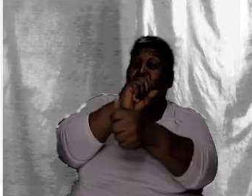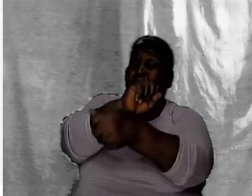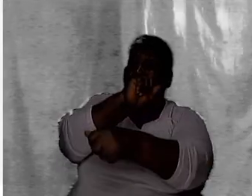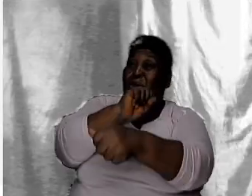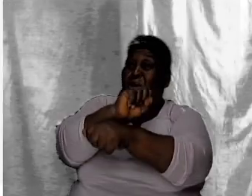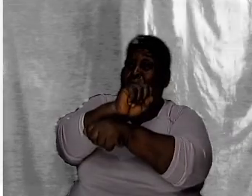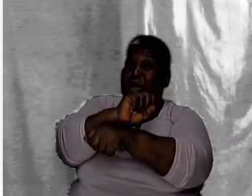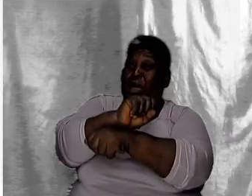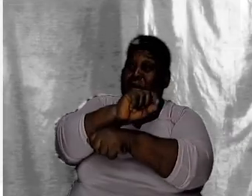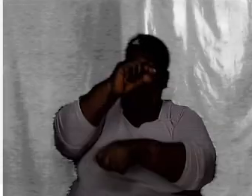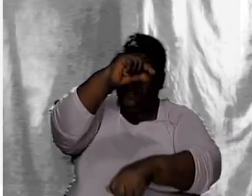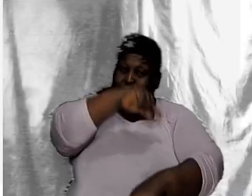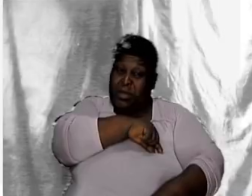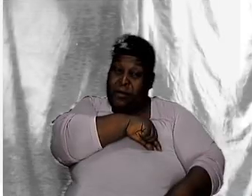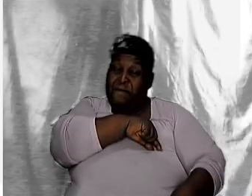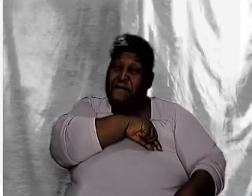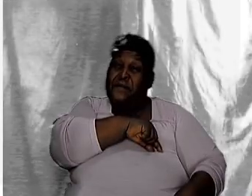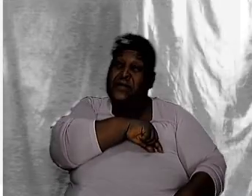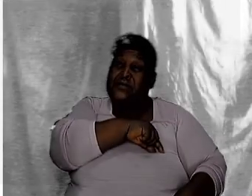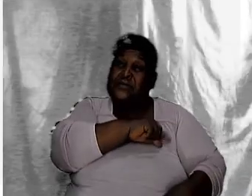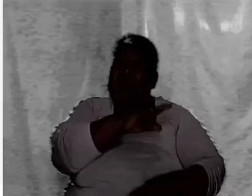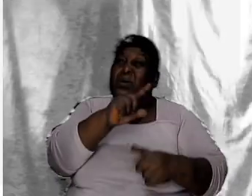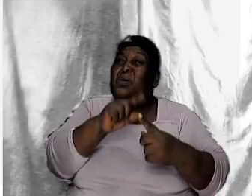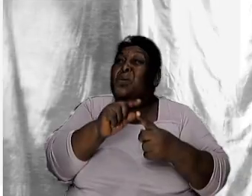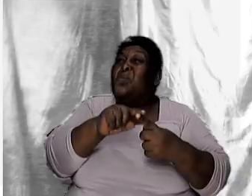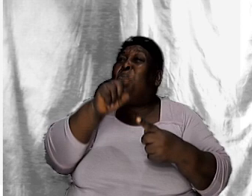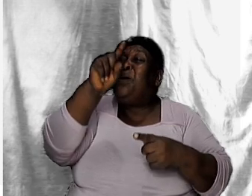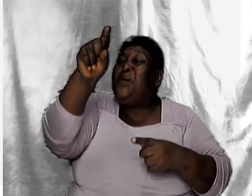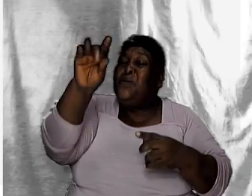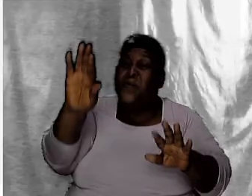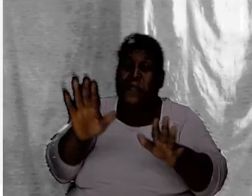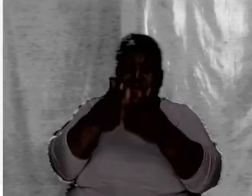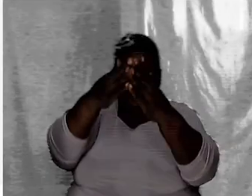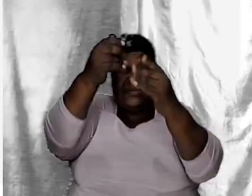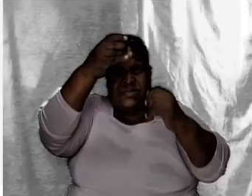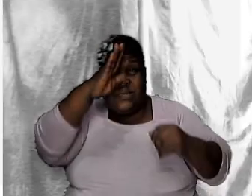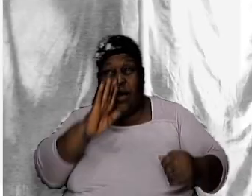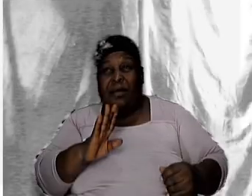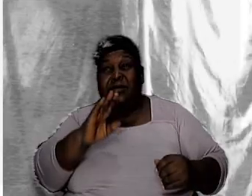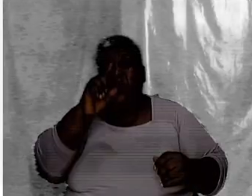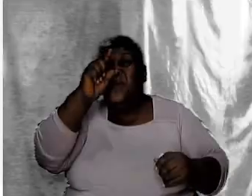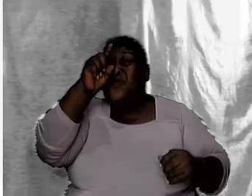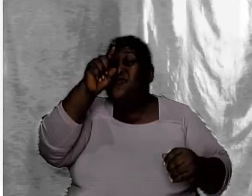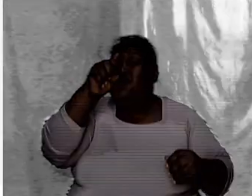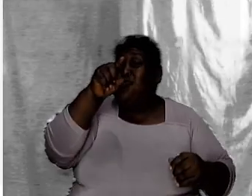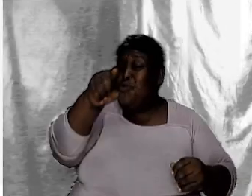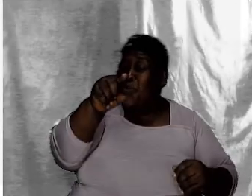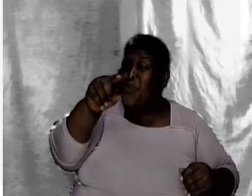and benefit. Amen. So when you praise God, amen, you acknowledge that